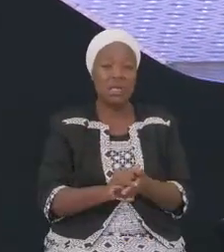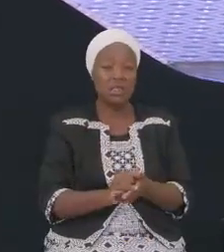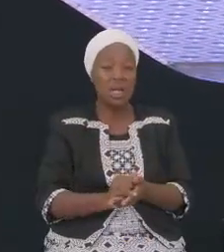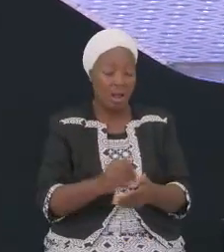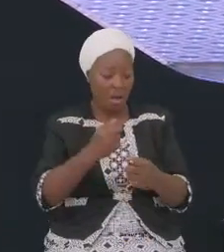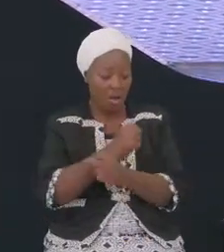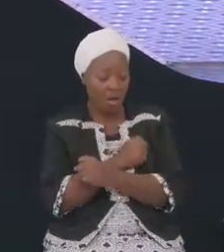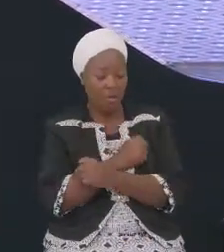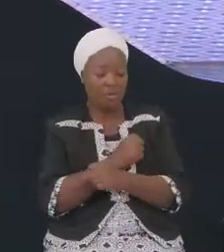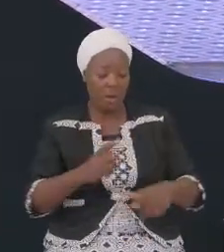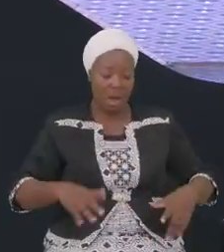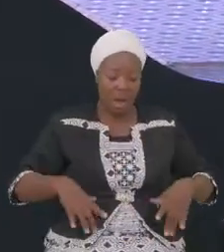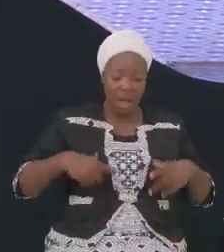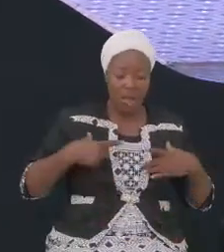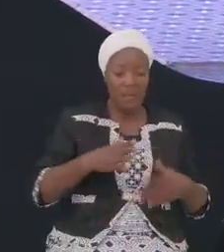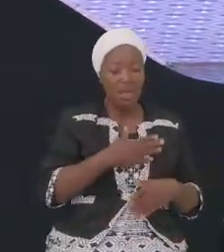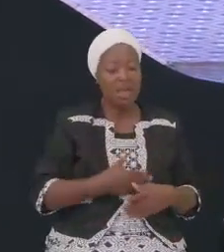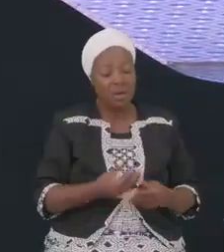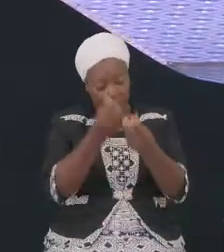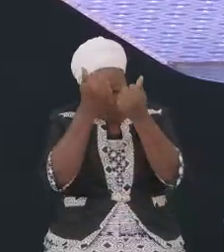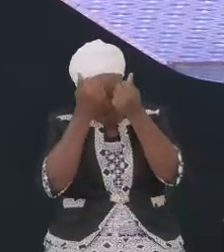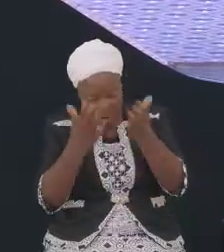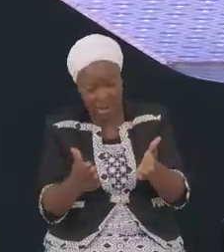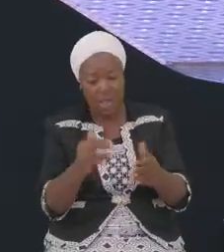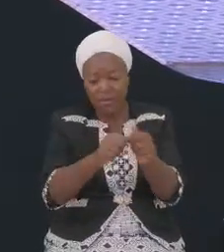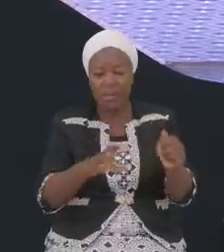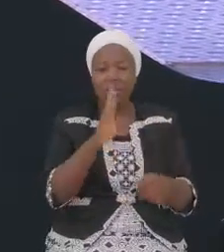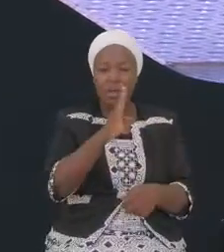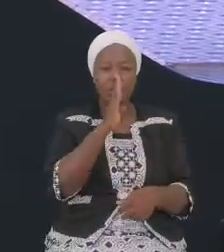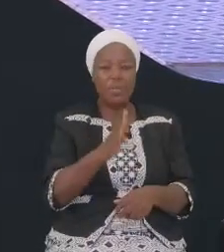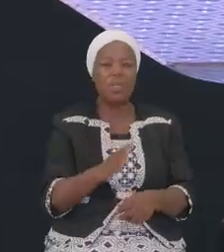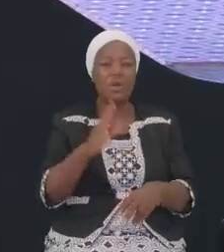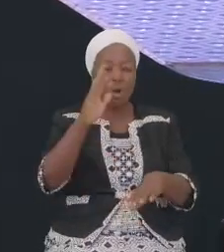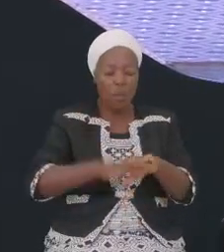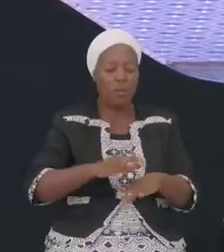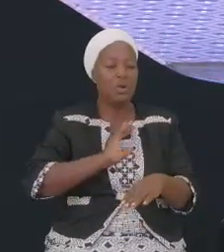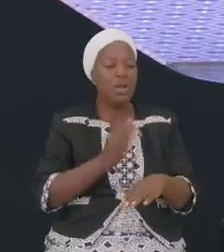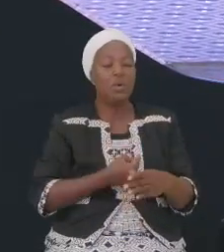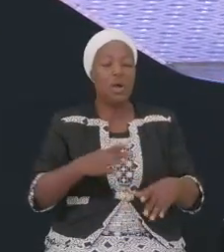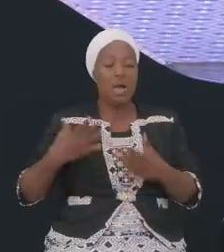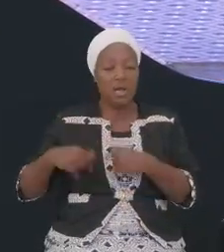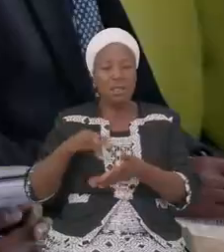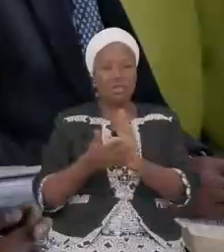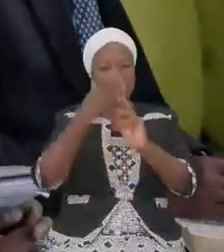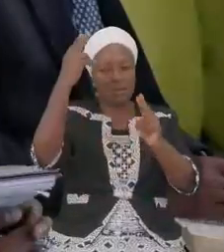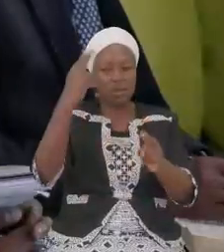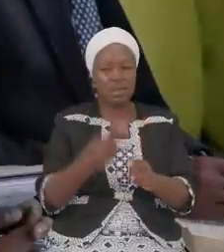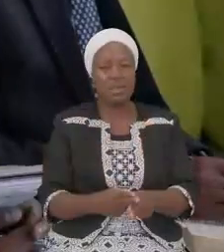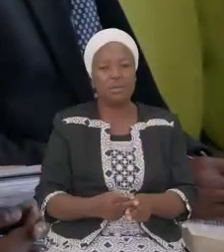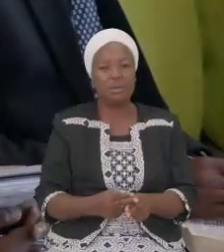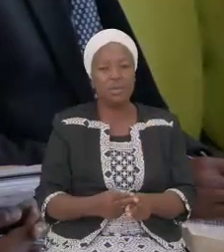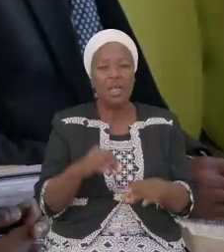law, the love, and the loyalty, everything will be stamped upon our hearts in Jesus' name.